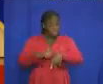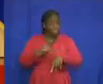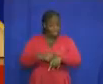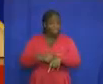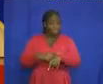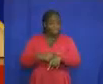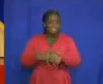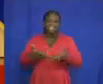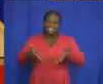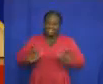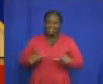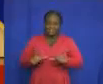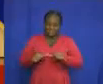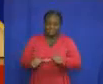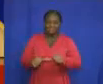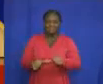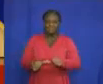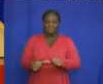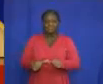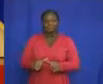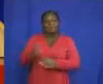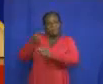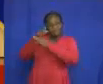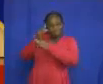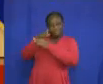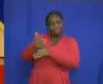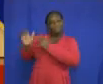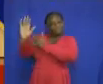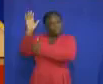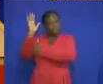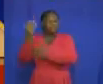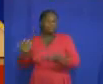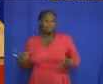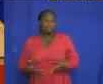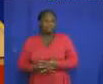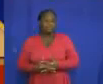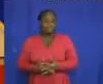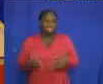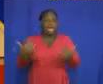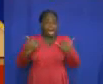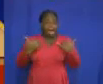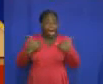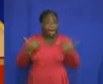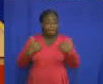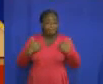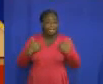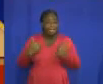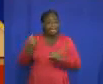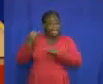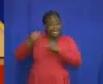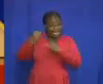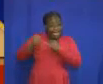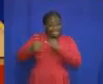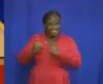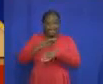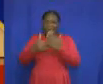let us continue to put our faith in Almighty God. There is light at the end of the tunnel. Our